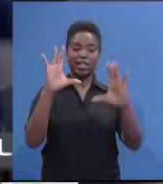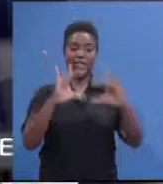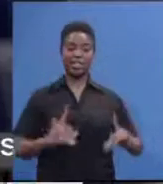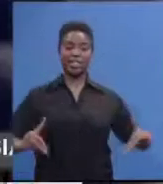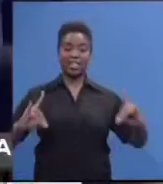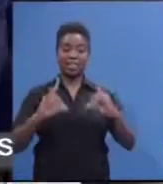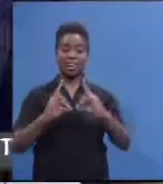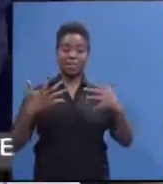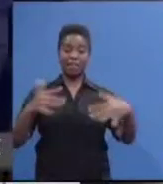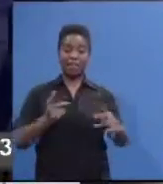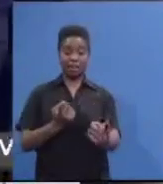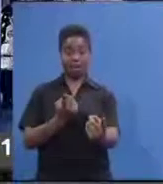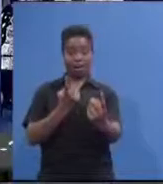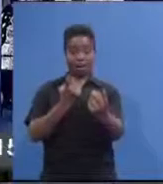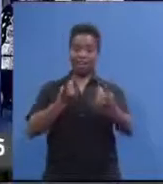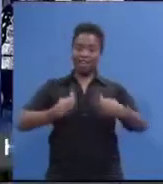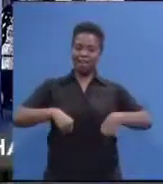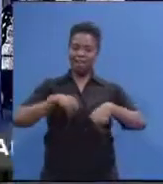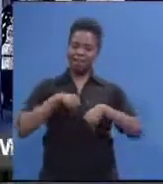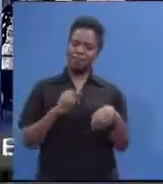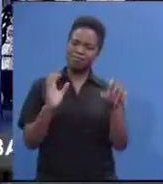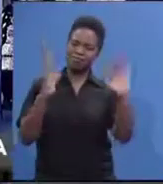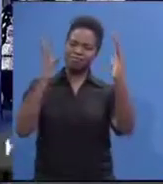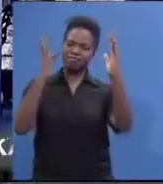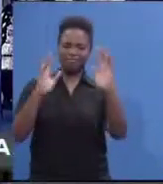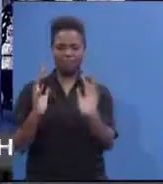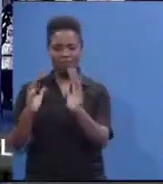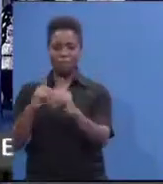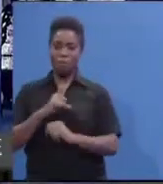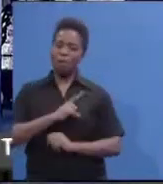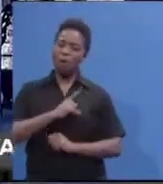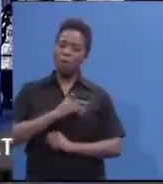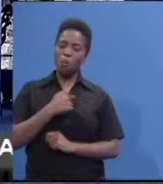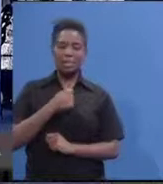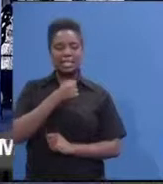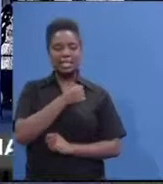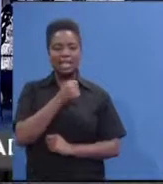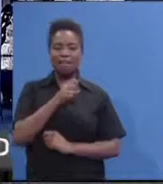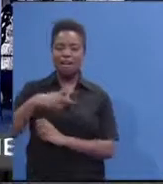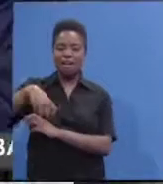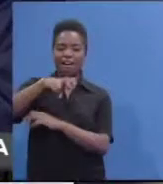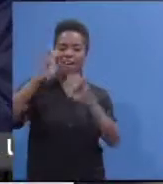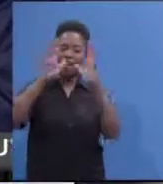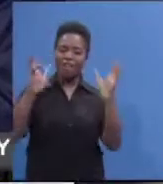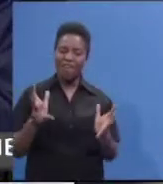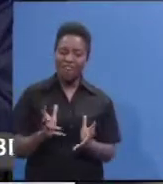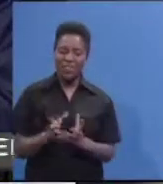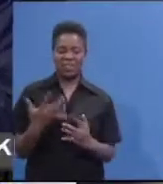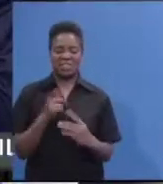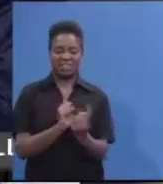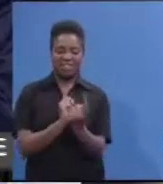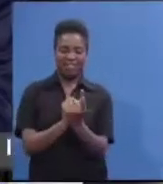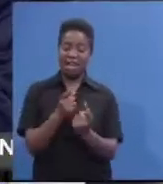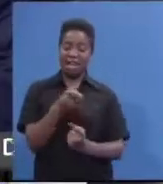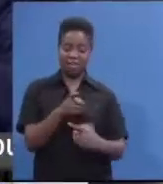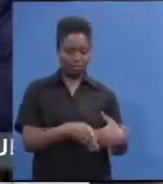us, you know, to come and congratulate us for coming together and doing this thing together. Mm-hmm. So when we came in, because we had